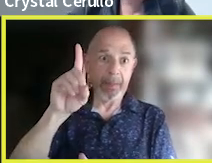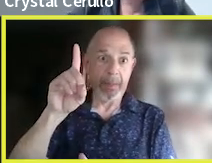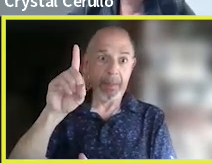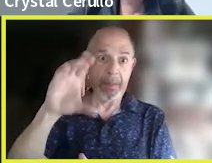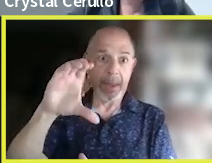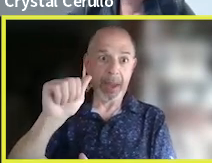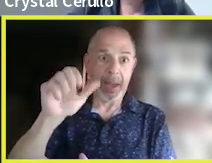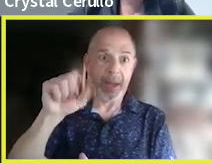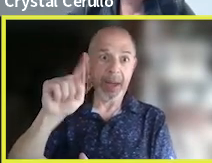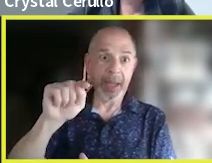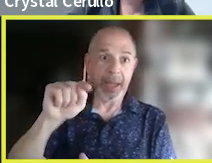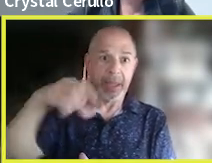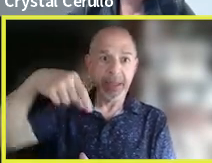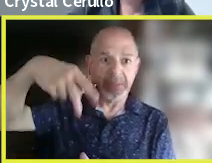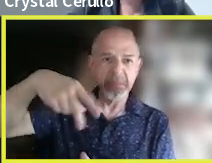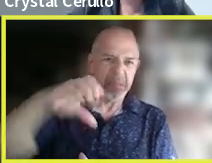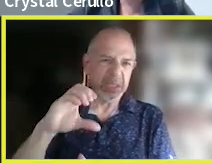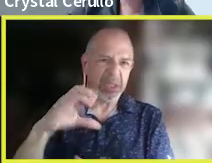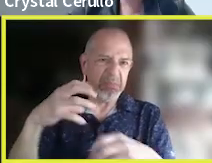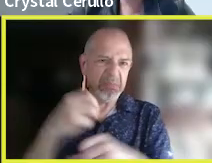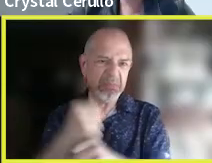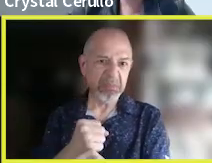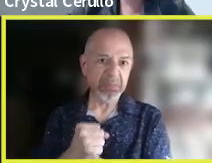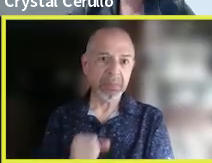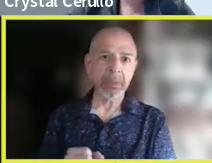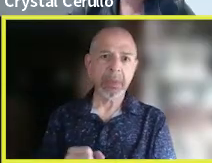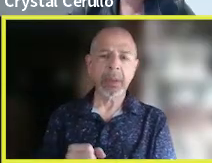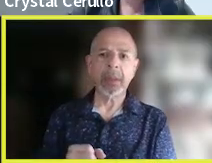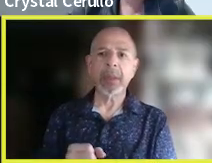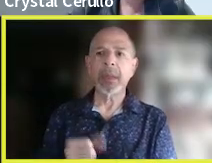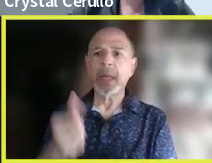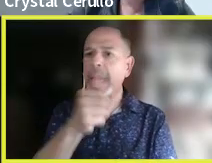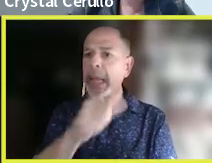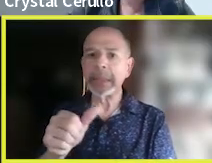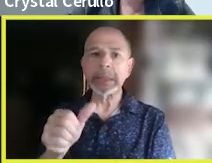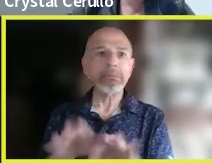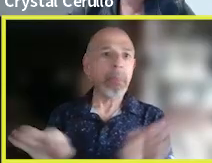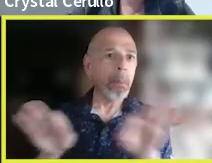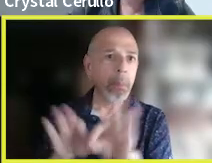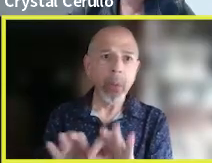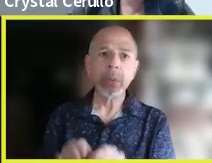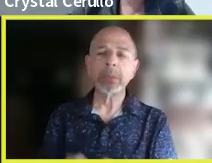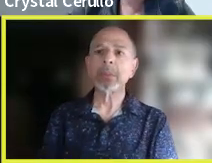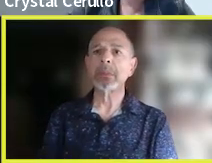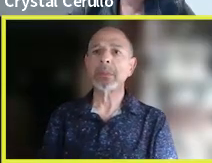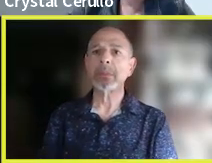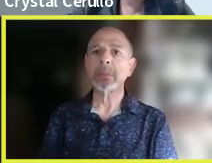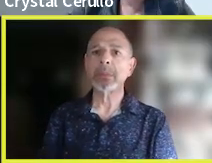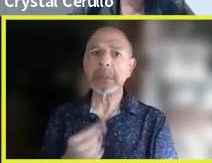the community, as well as like an intersection between disability and